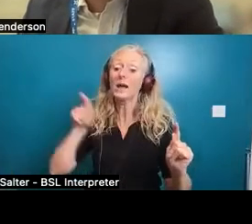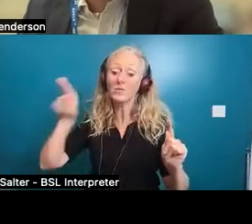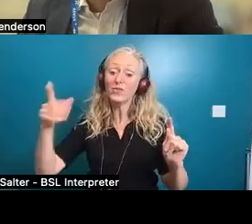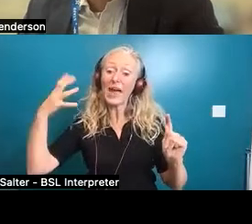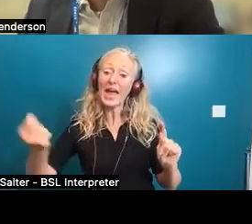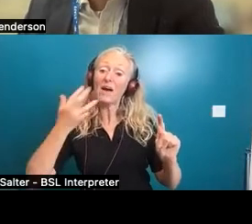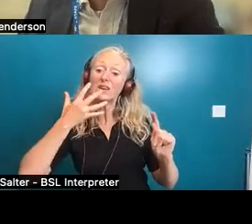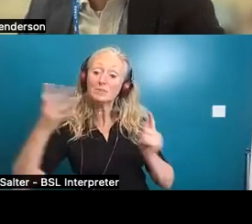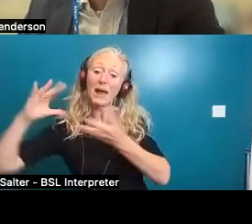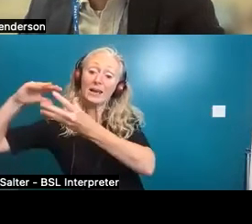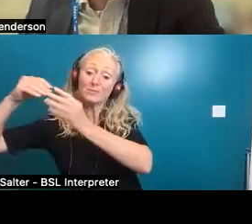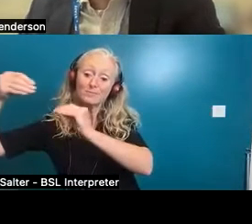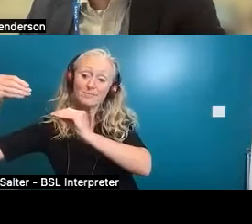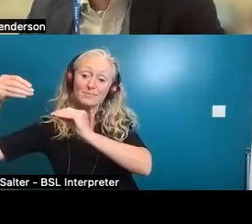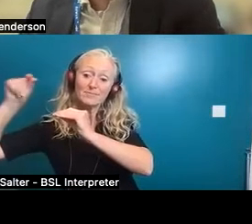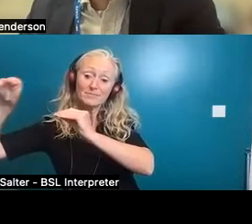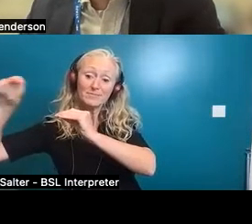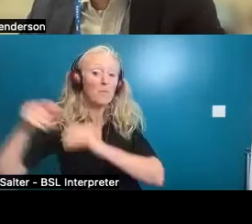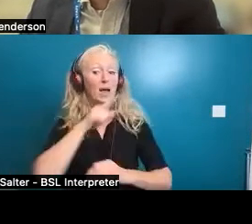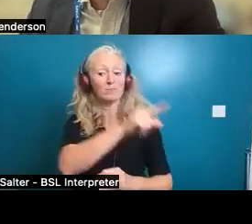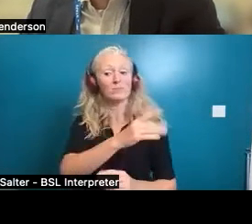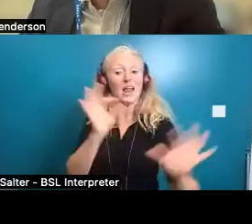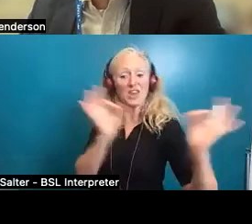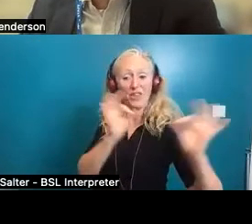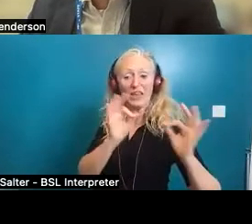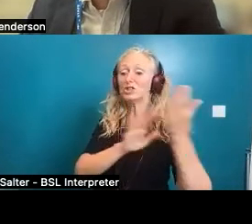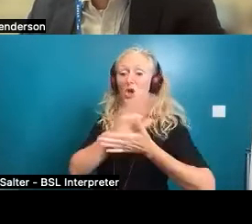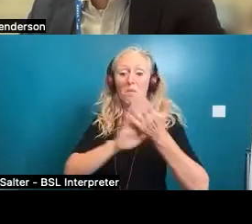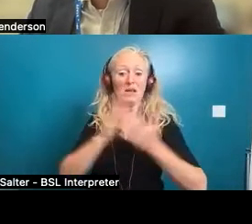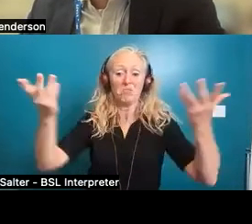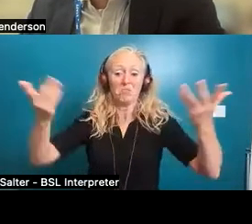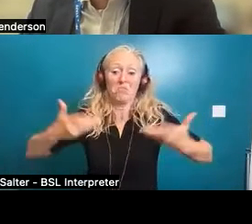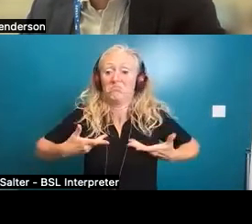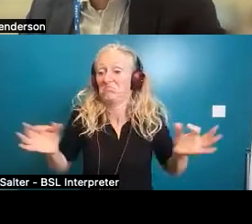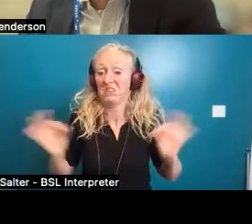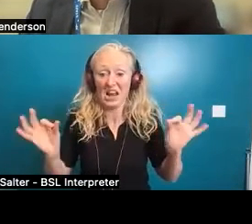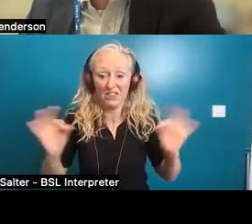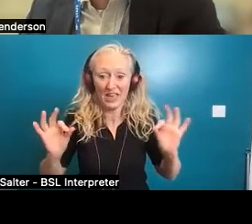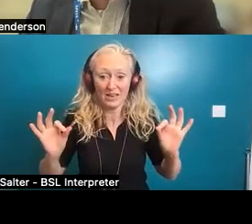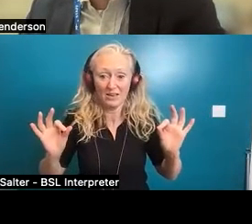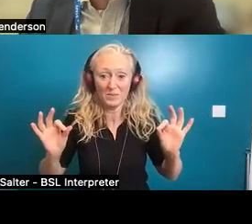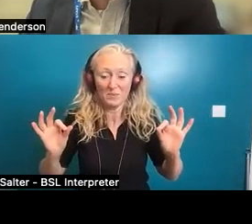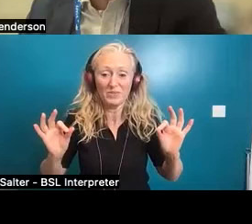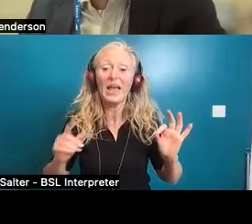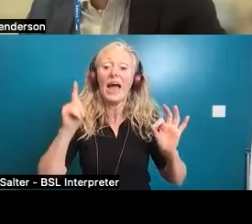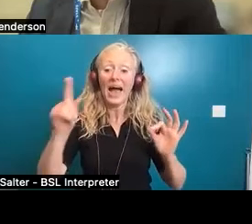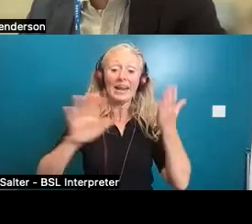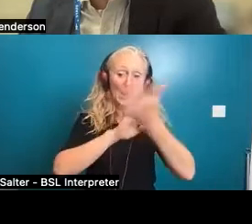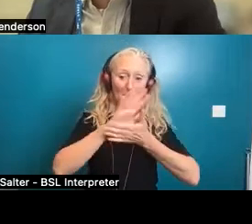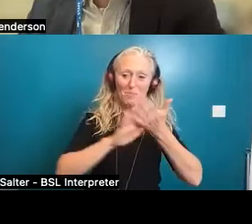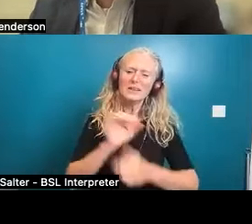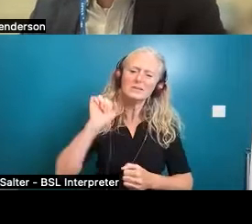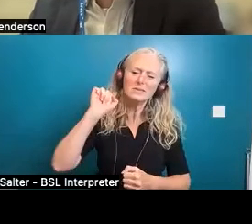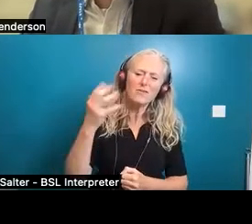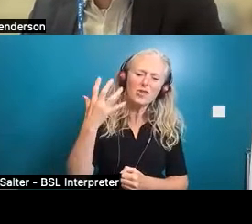same gene. And then you have a 1 in 4 chance of you handing on your copy and